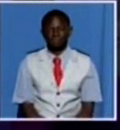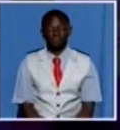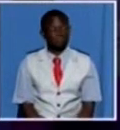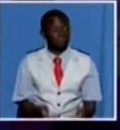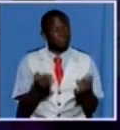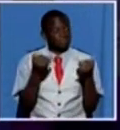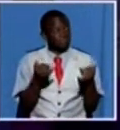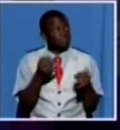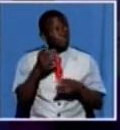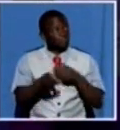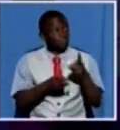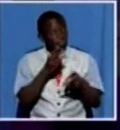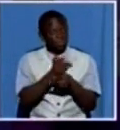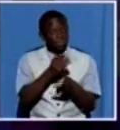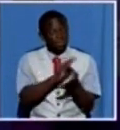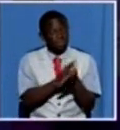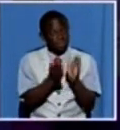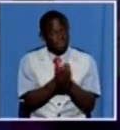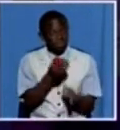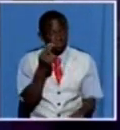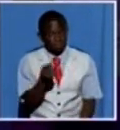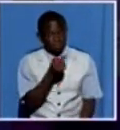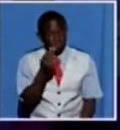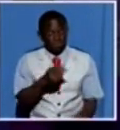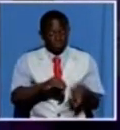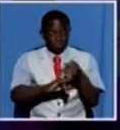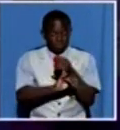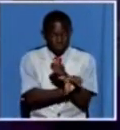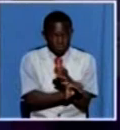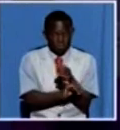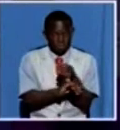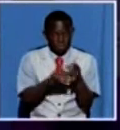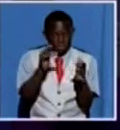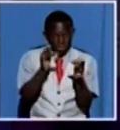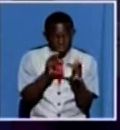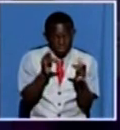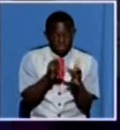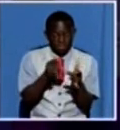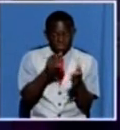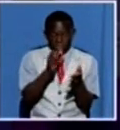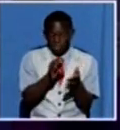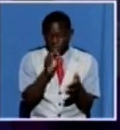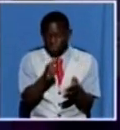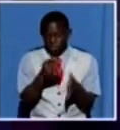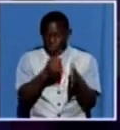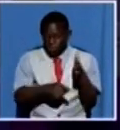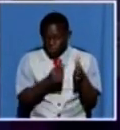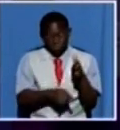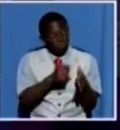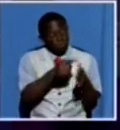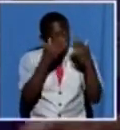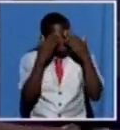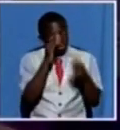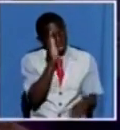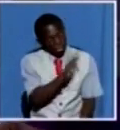media and things. You are aware of what is going on. Why are you on the back foot when you are aware? You've got all